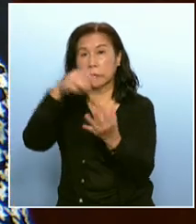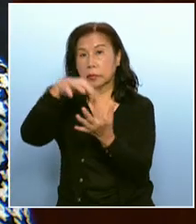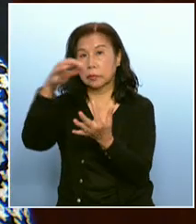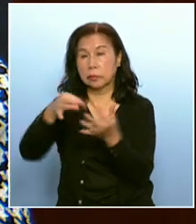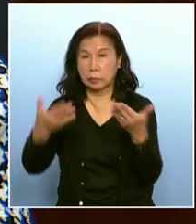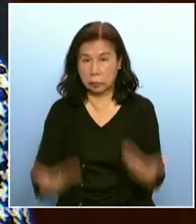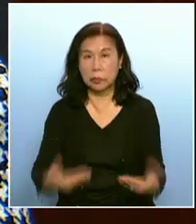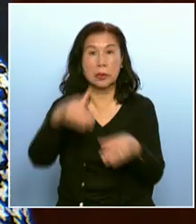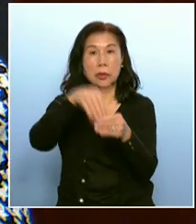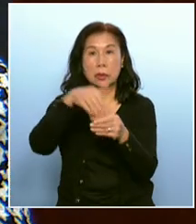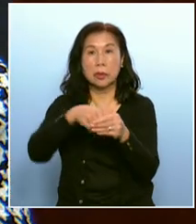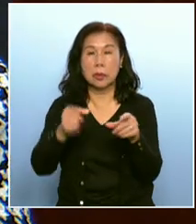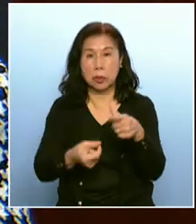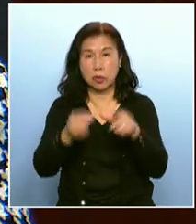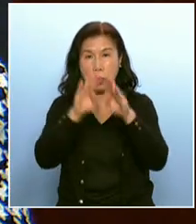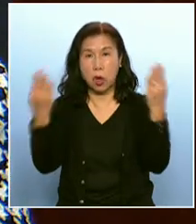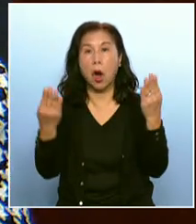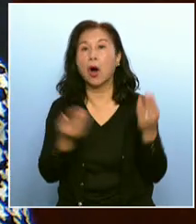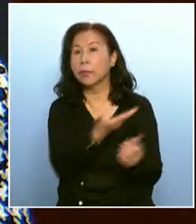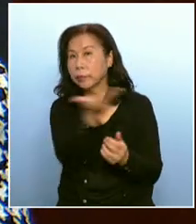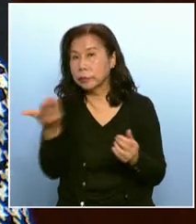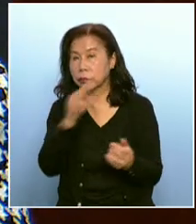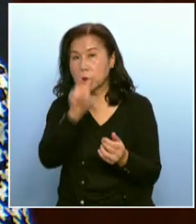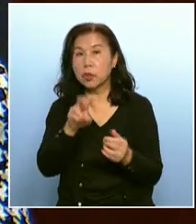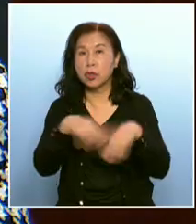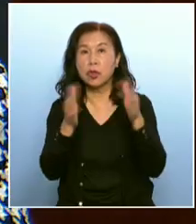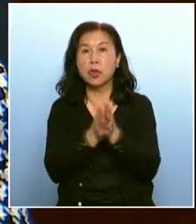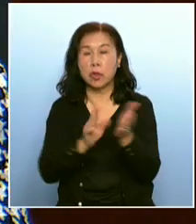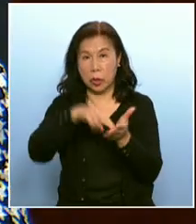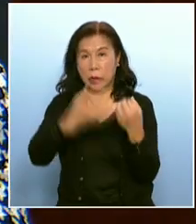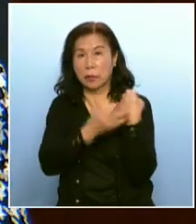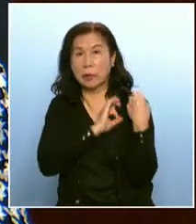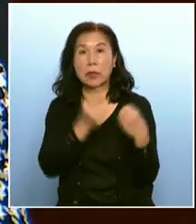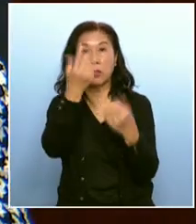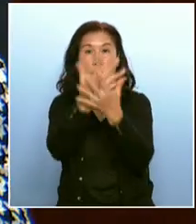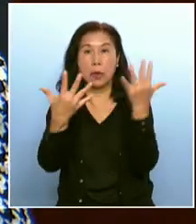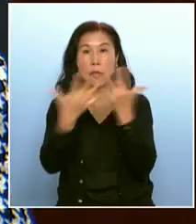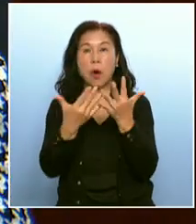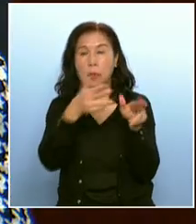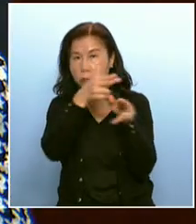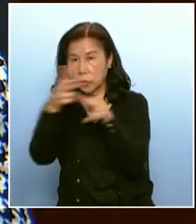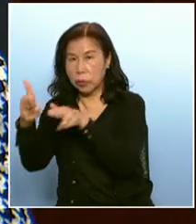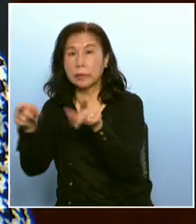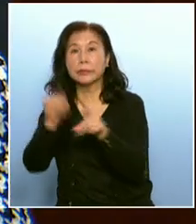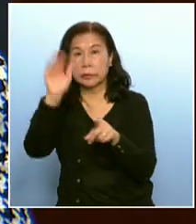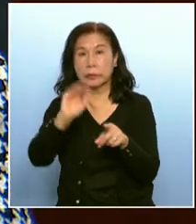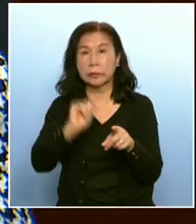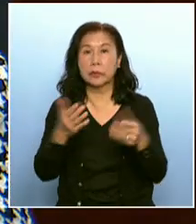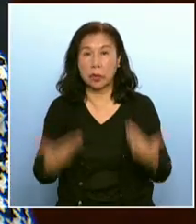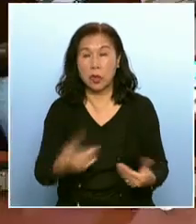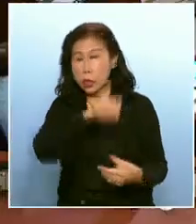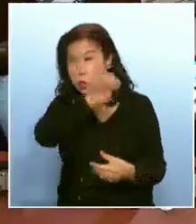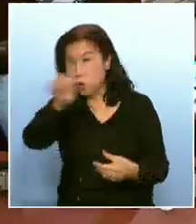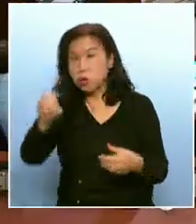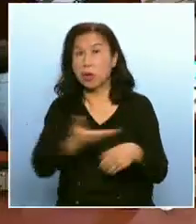Members, we will now have the election of the 8th term LegCo president. The election will be made open to the public. The entire process will be